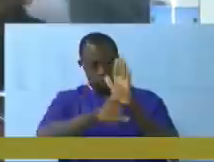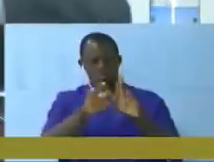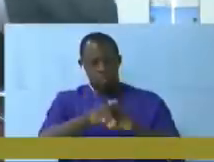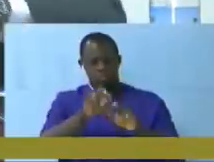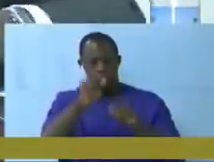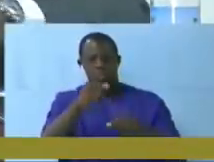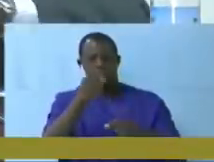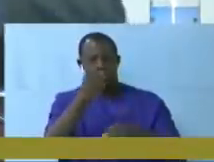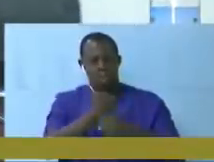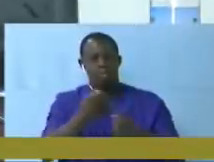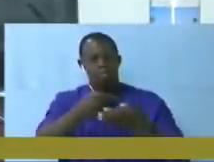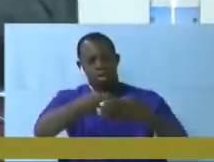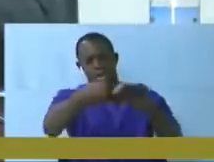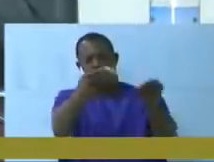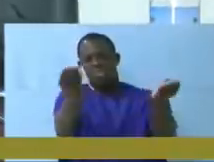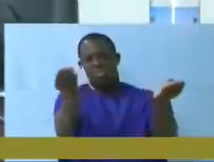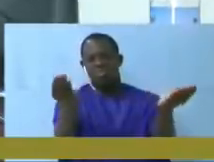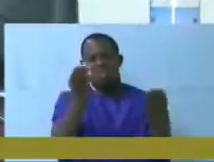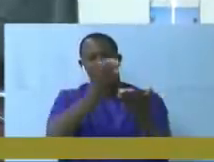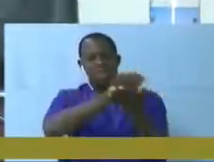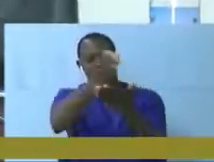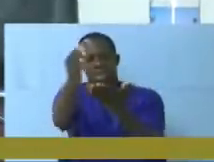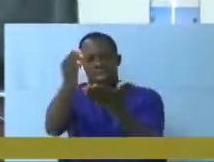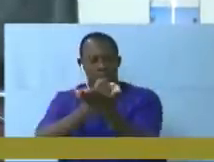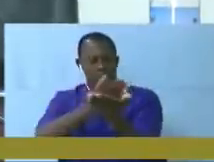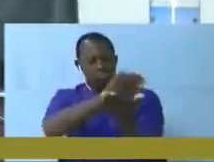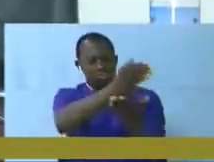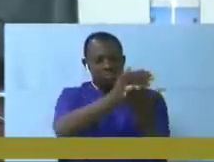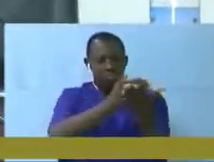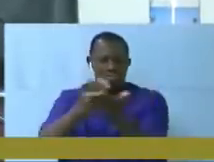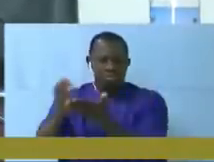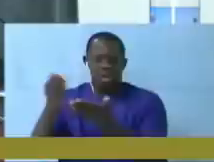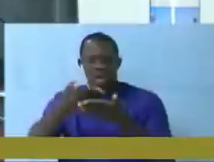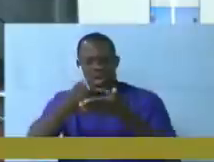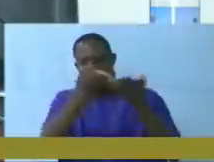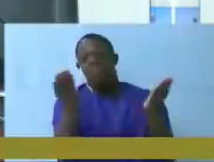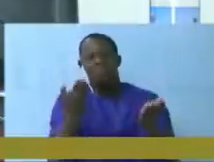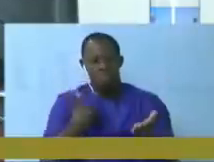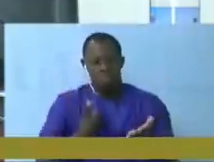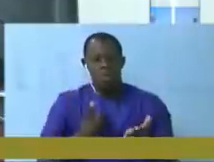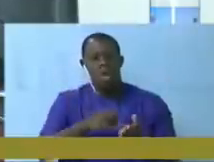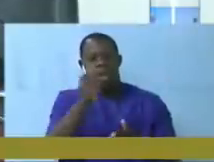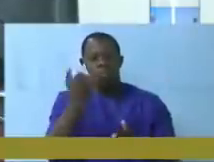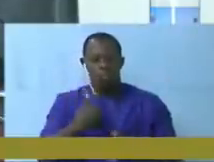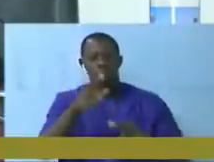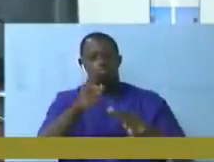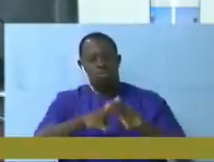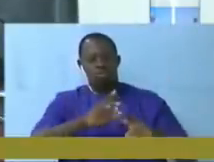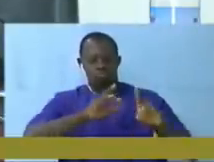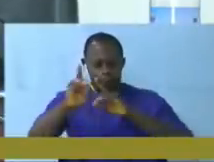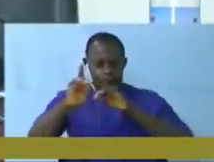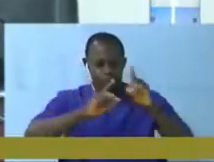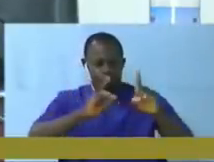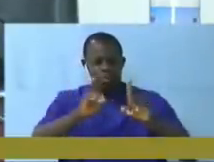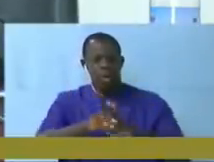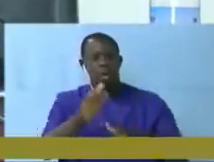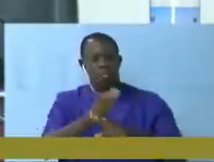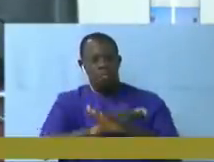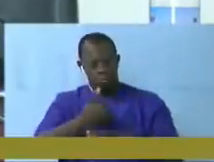to the people. It was widely circulated and people discussed it. At the time, I was doing my master's,